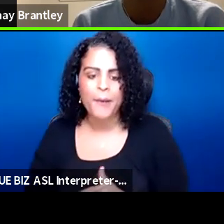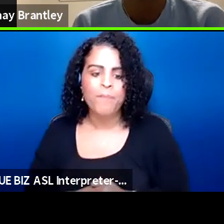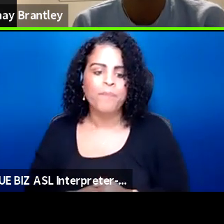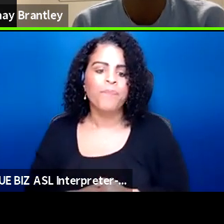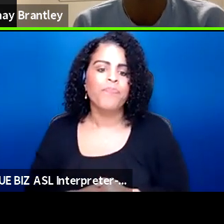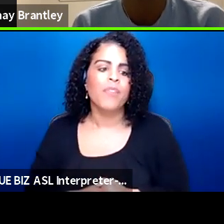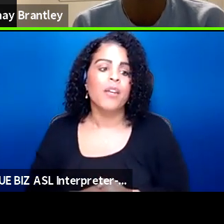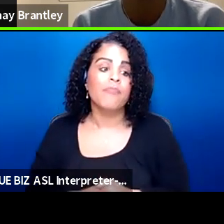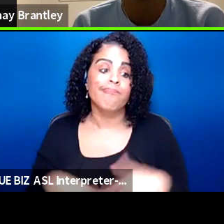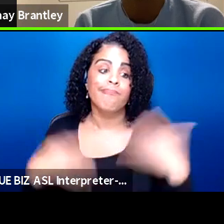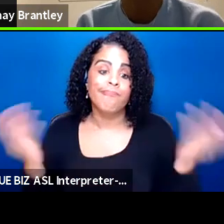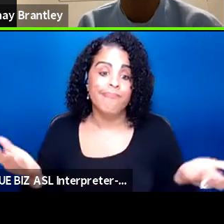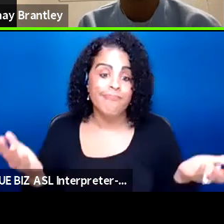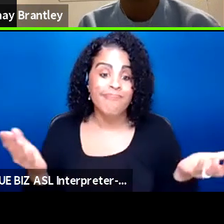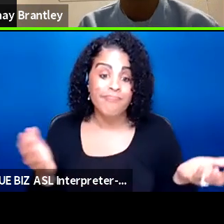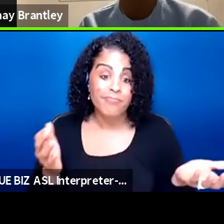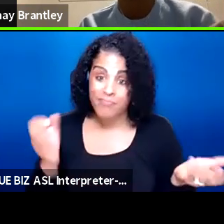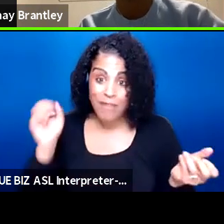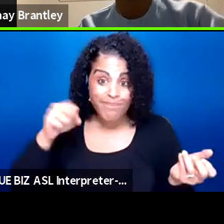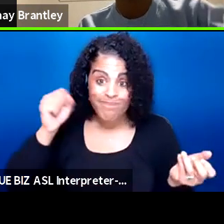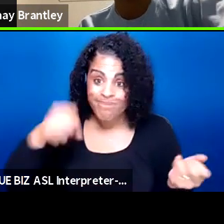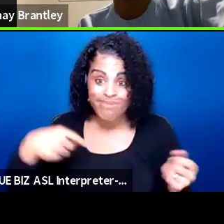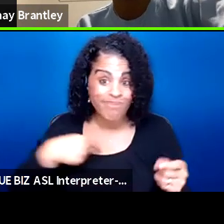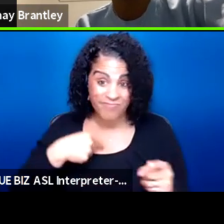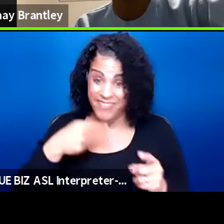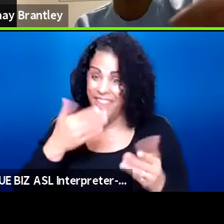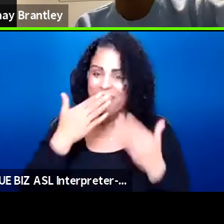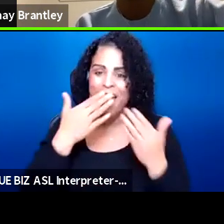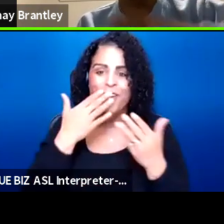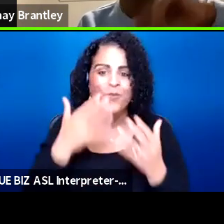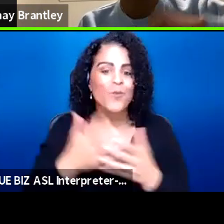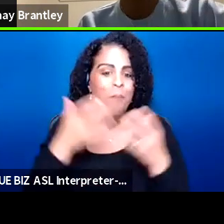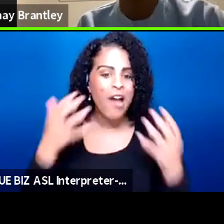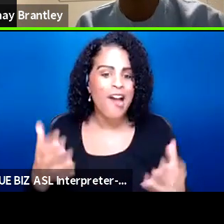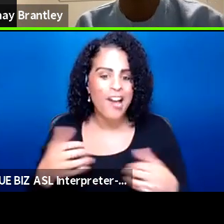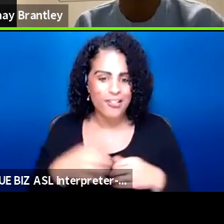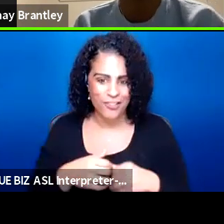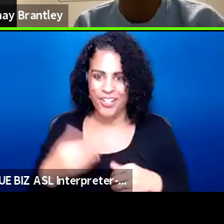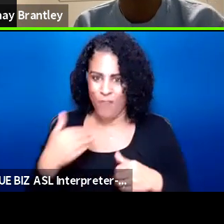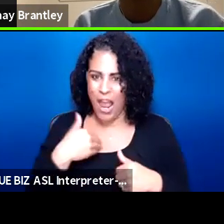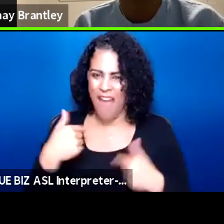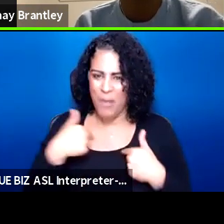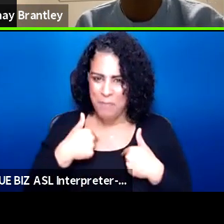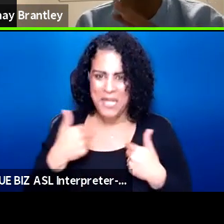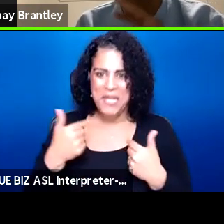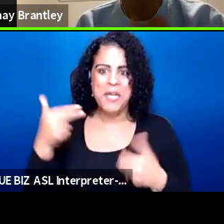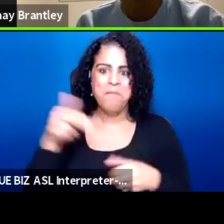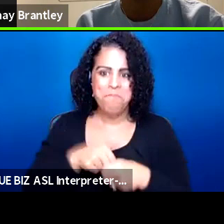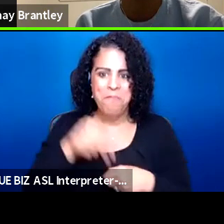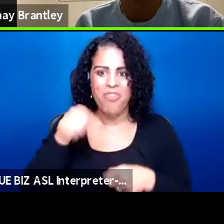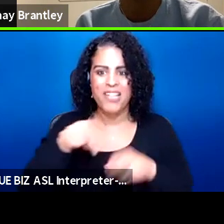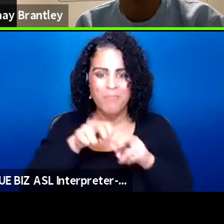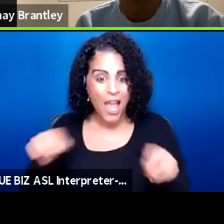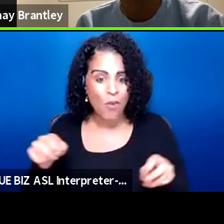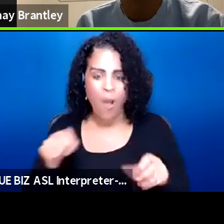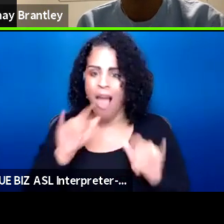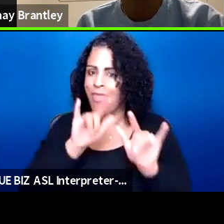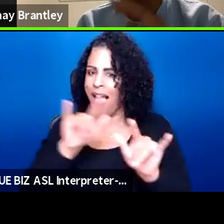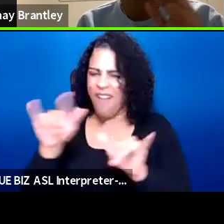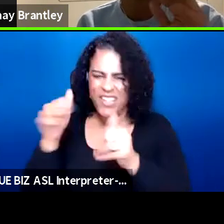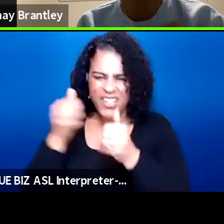so, yeah, I thank y'all so much for having me on this panel. I love each and every